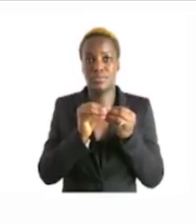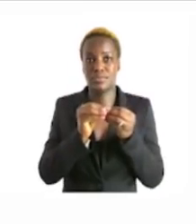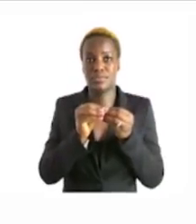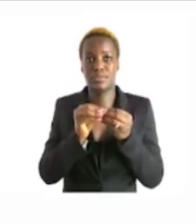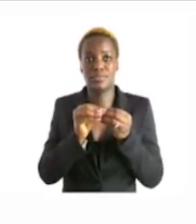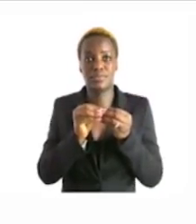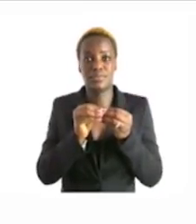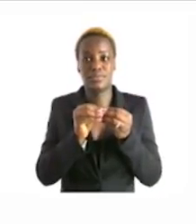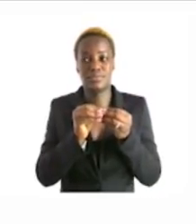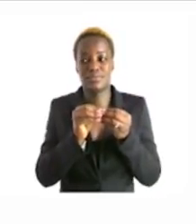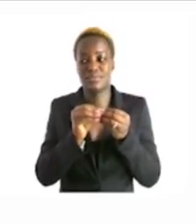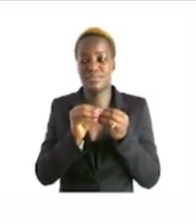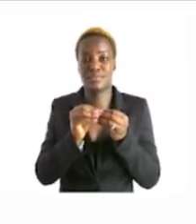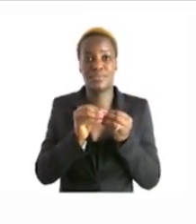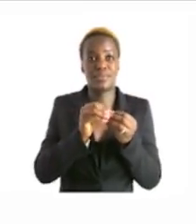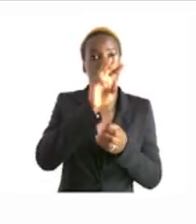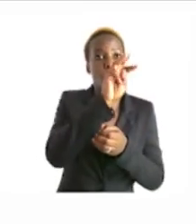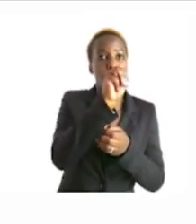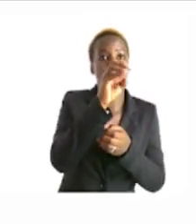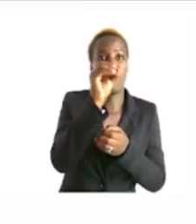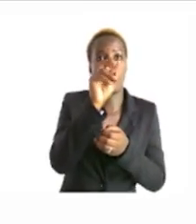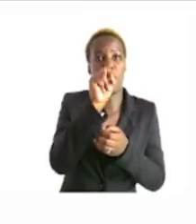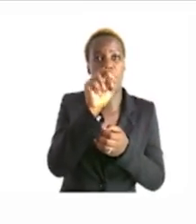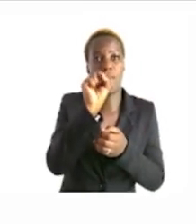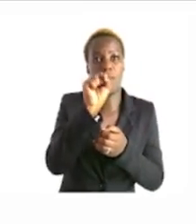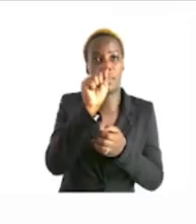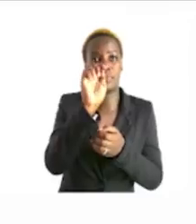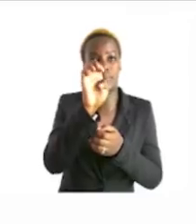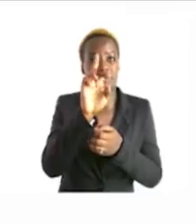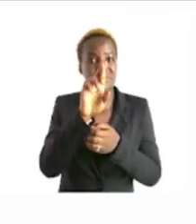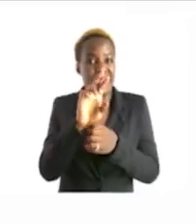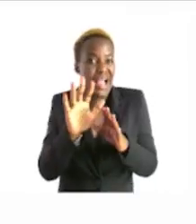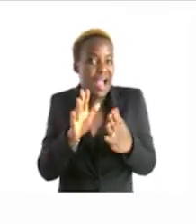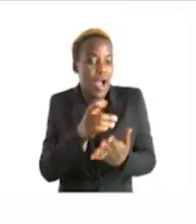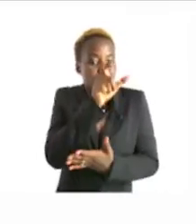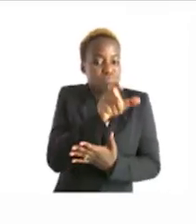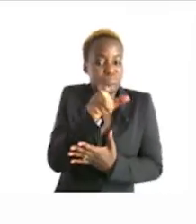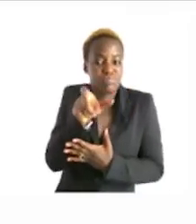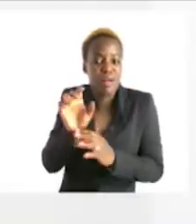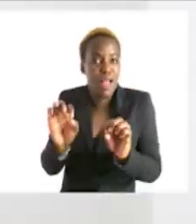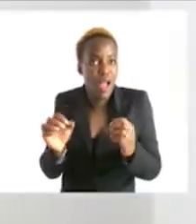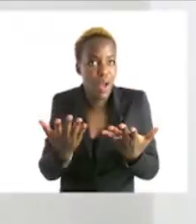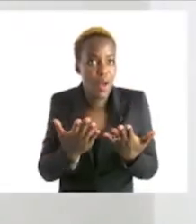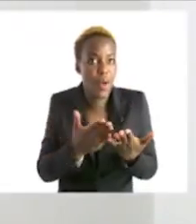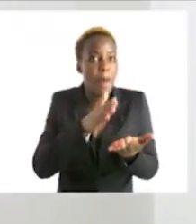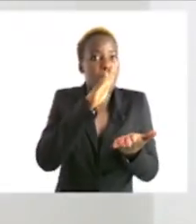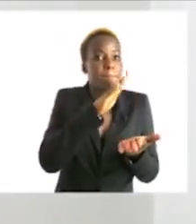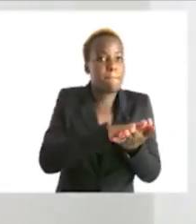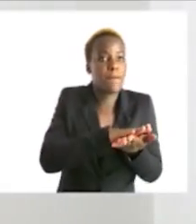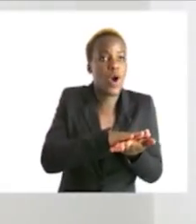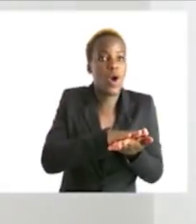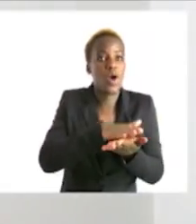let us try to clap the word monster and see how many times we clap it monster